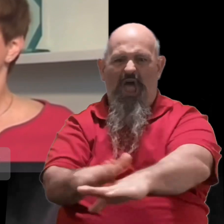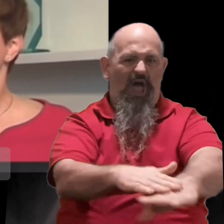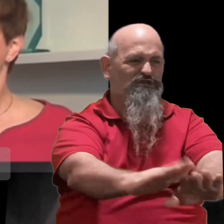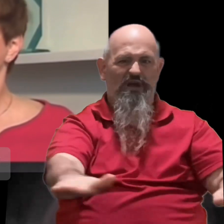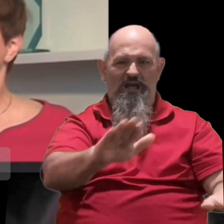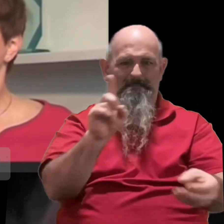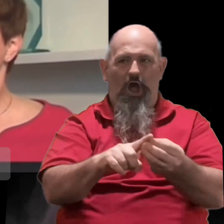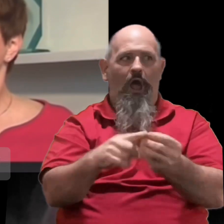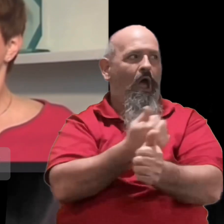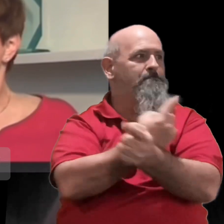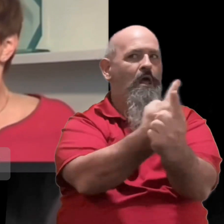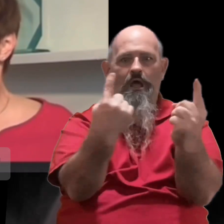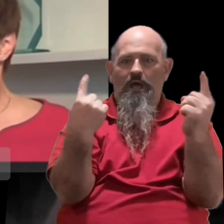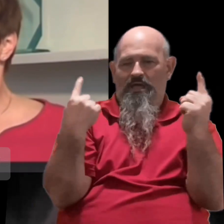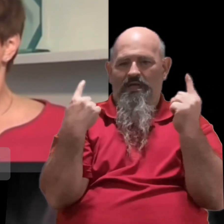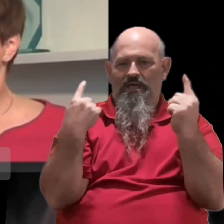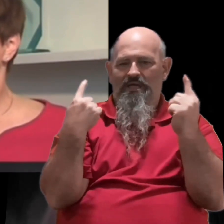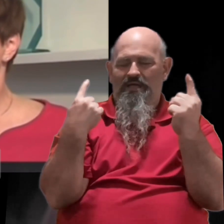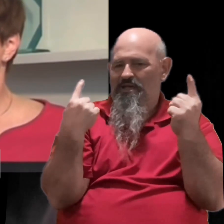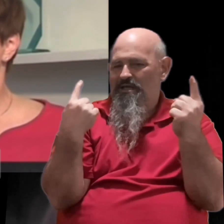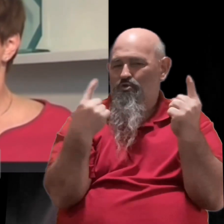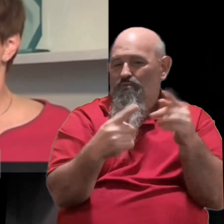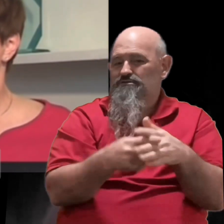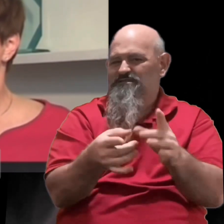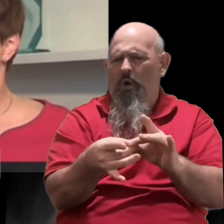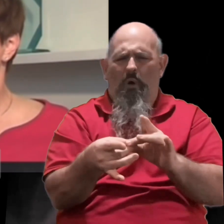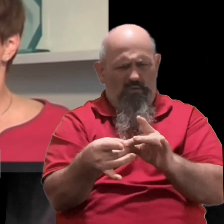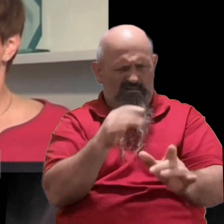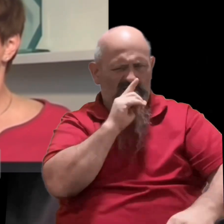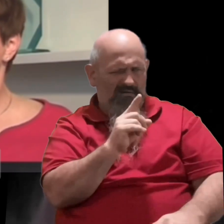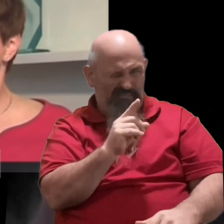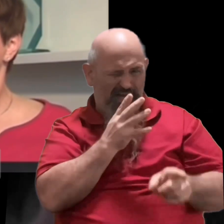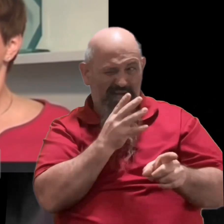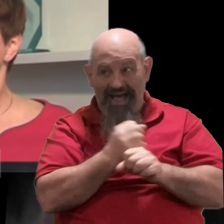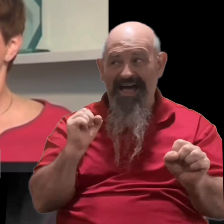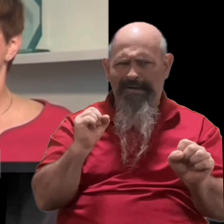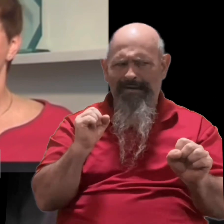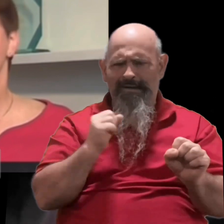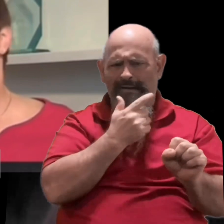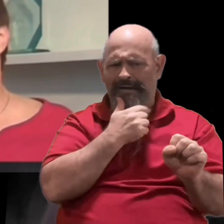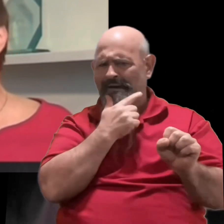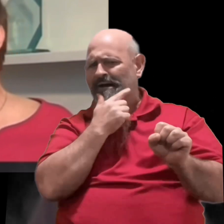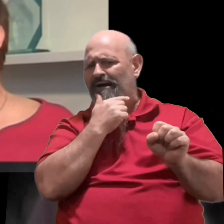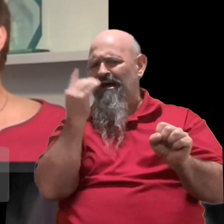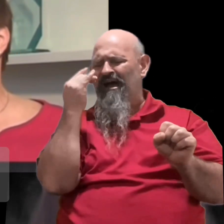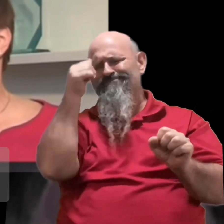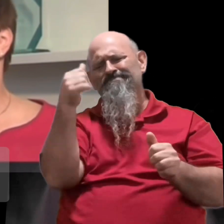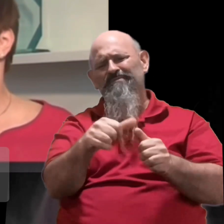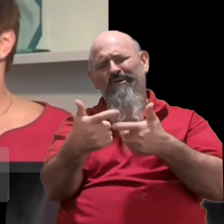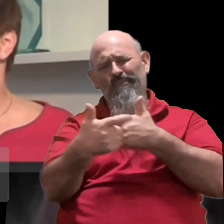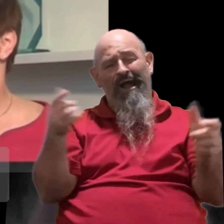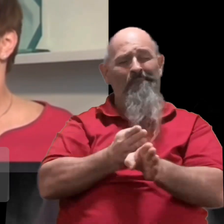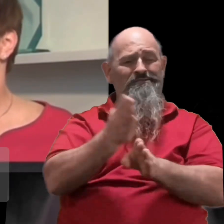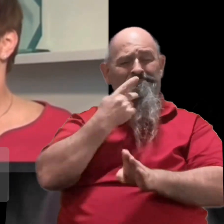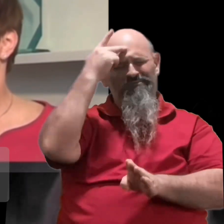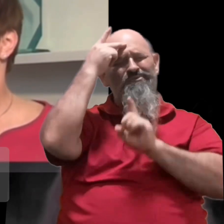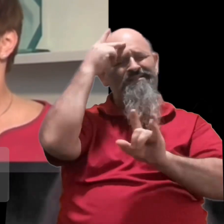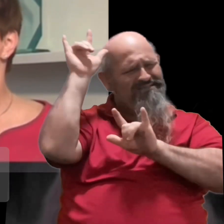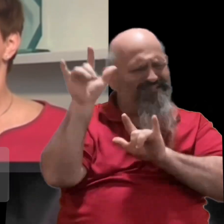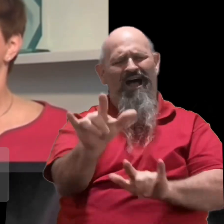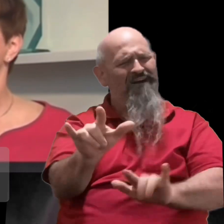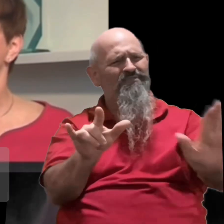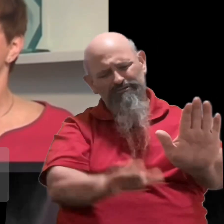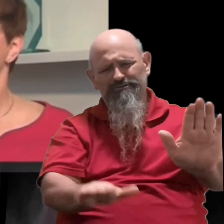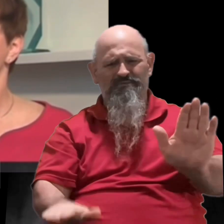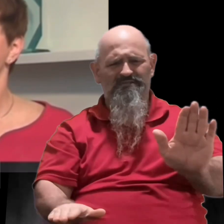warning children about everybody? Do you start saying, we're not sure mothers are safe? Because remember, the vast majority of parents